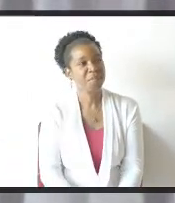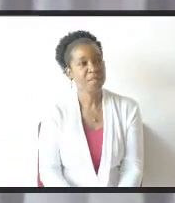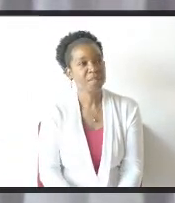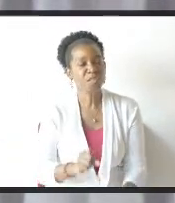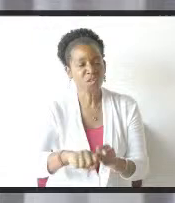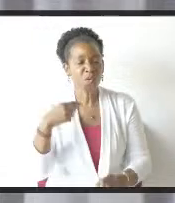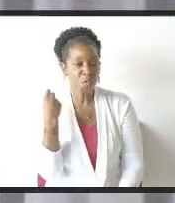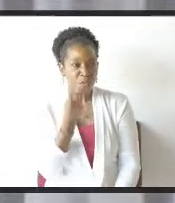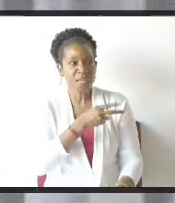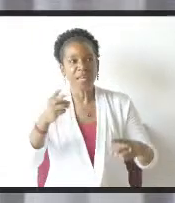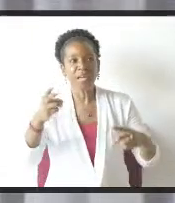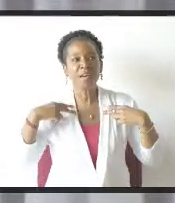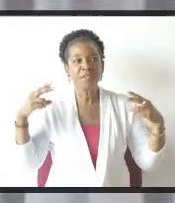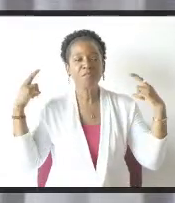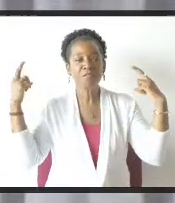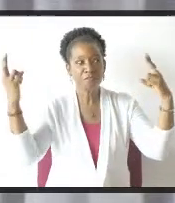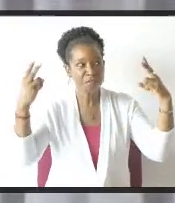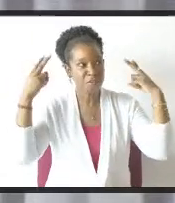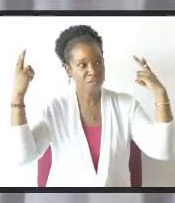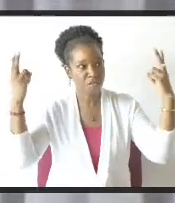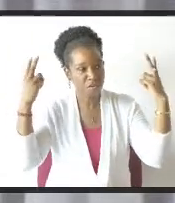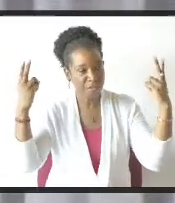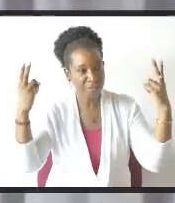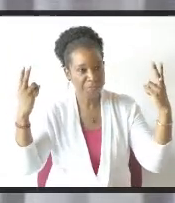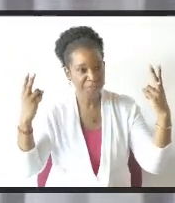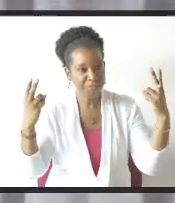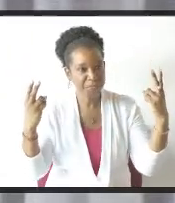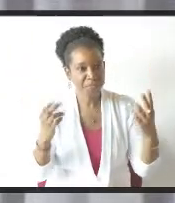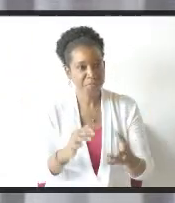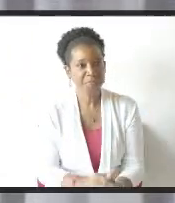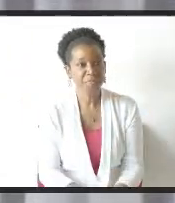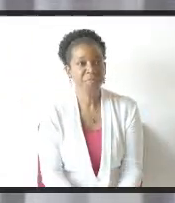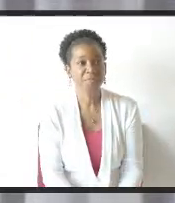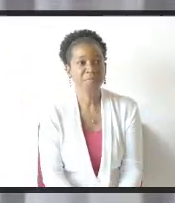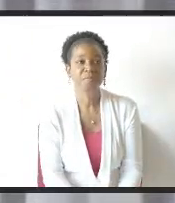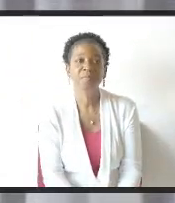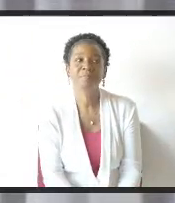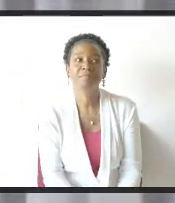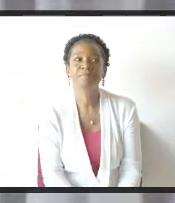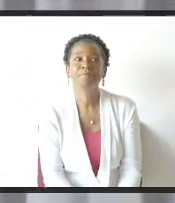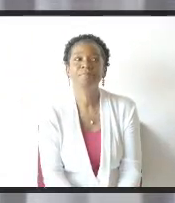the world, even our faith. And praise God.